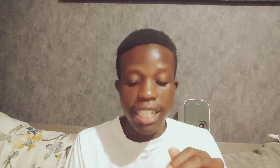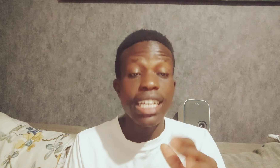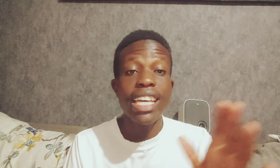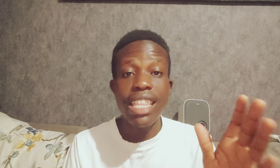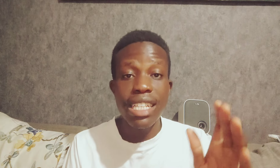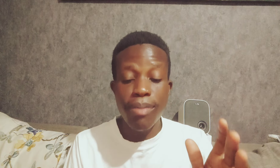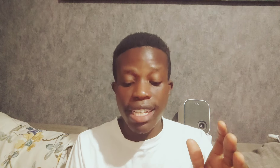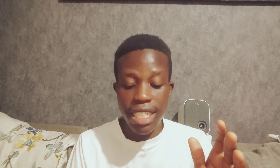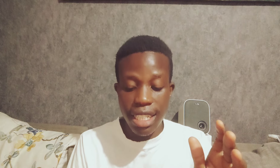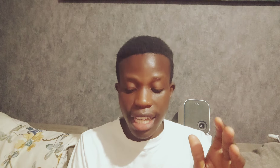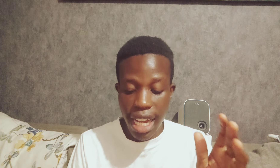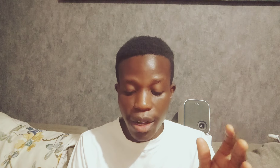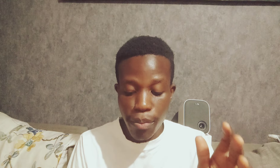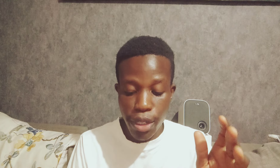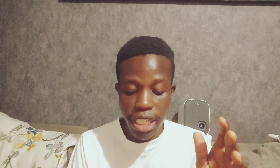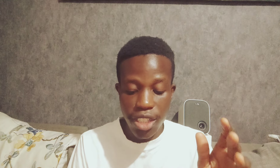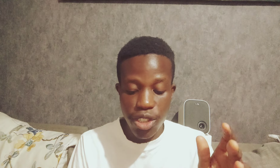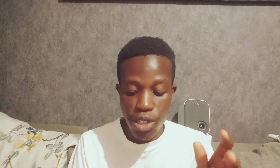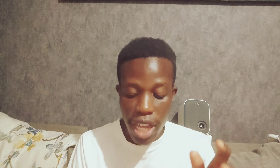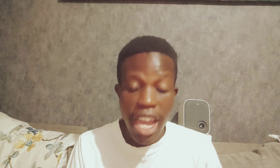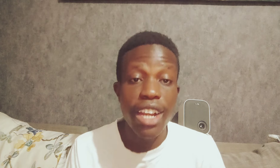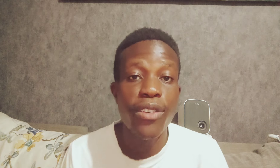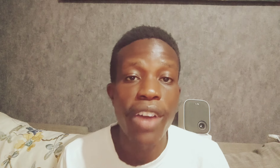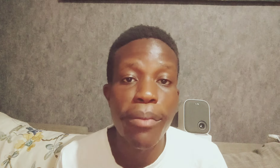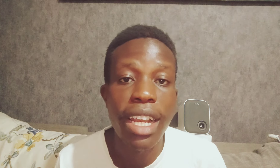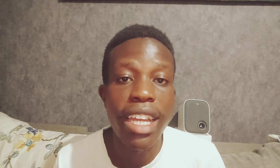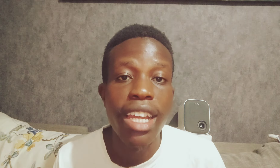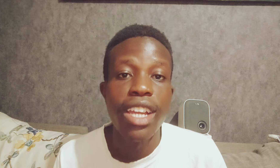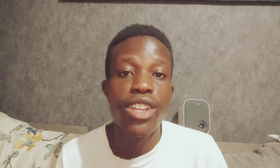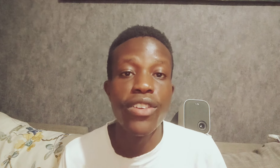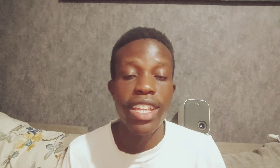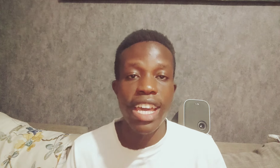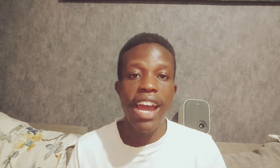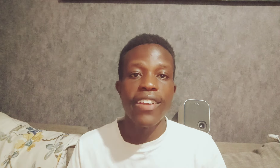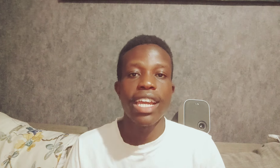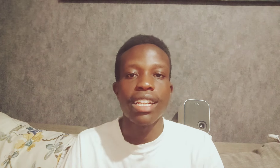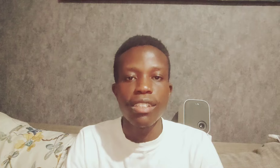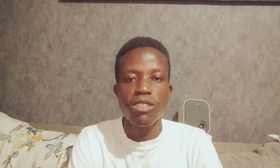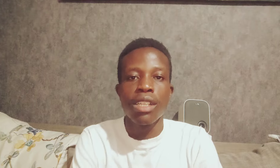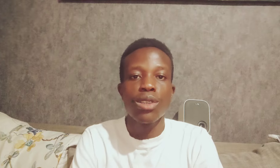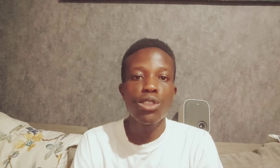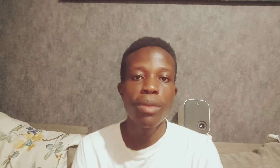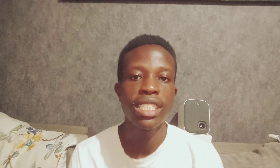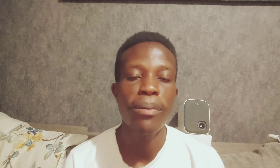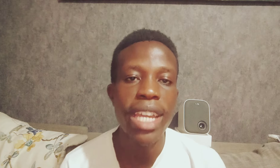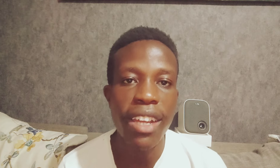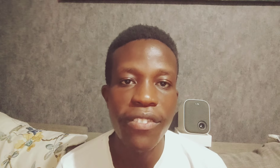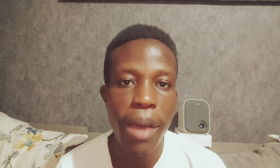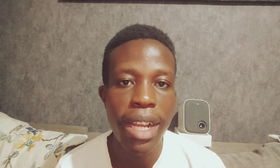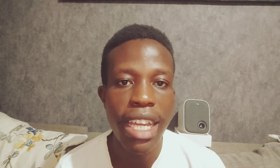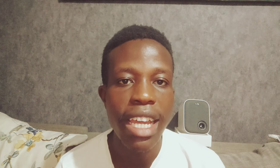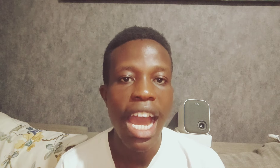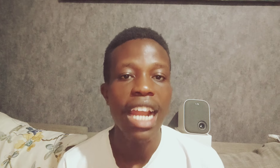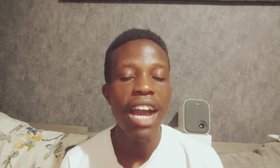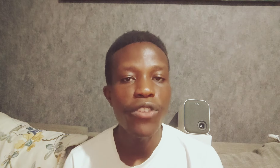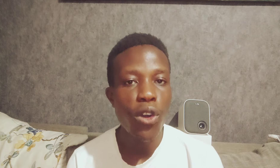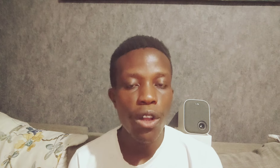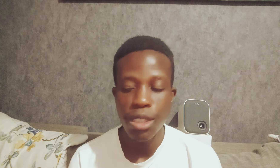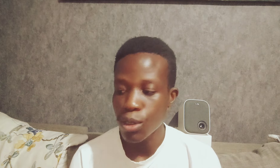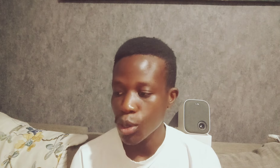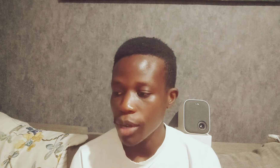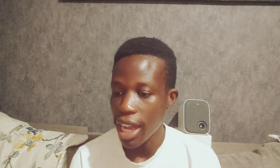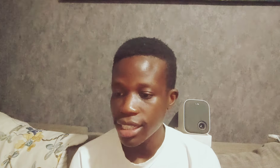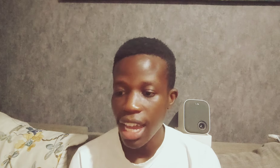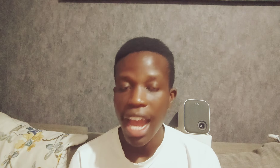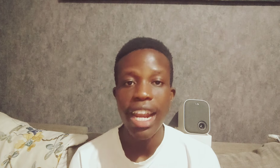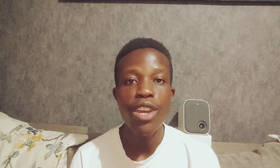authorities. Taking these measures can help protect you and your family during the hurricane. So to my Jamaican family, I love you